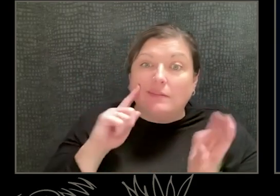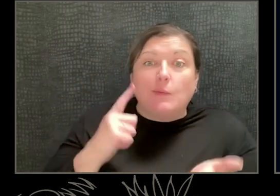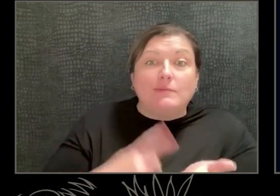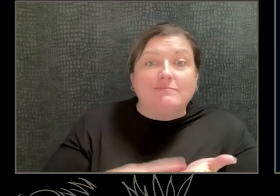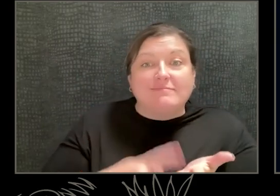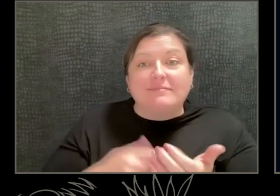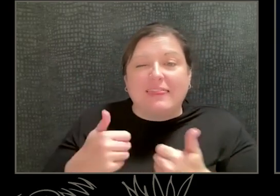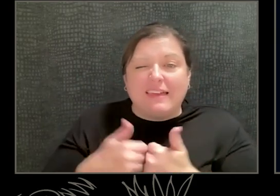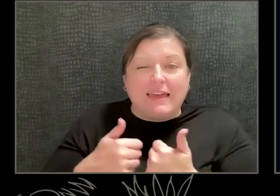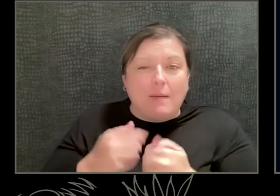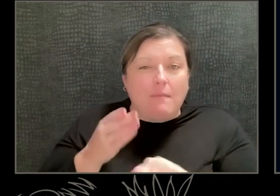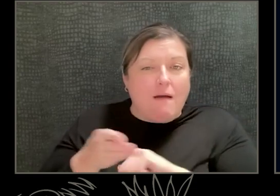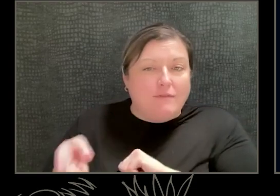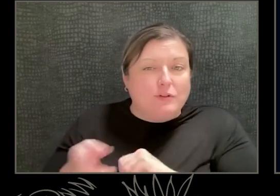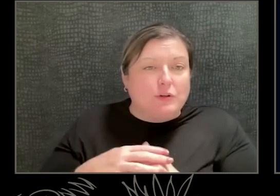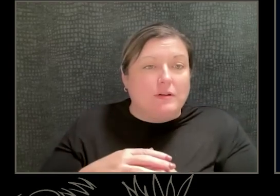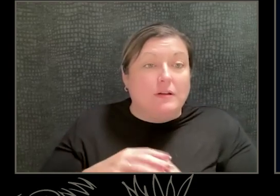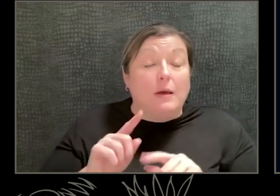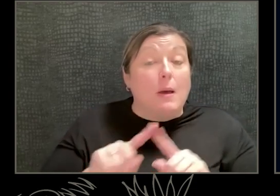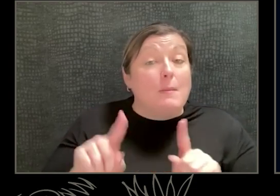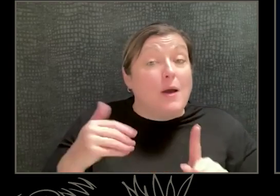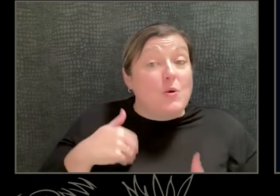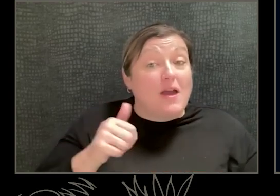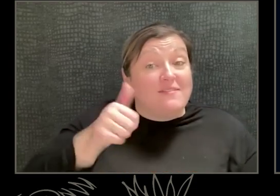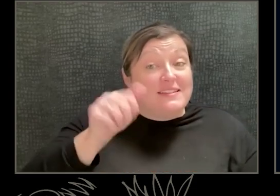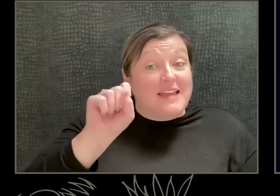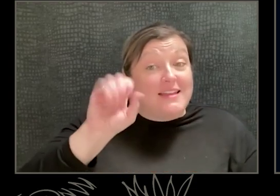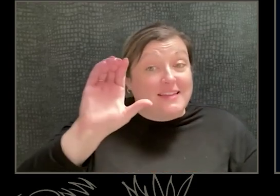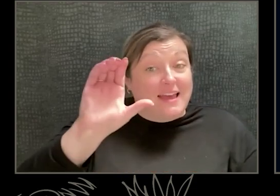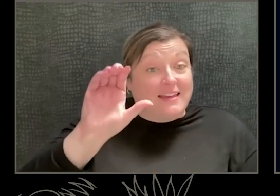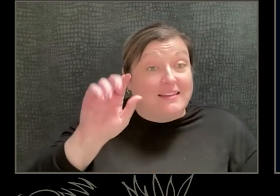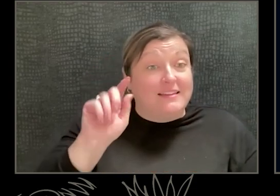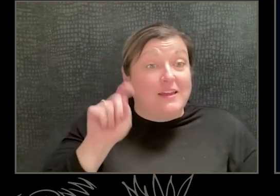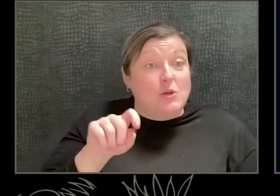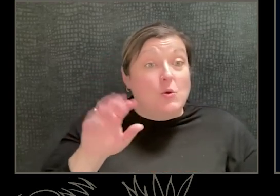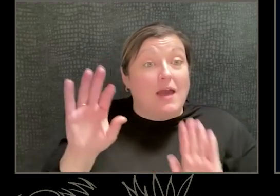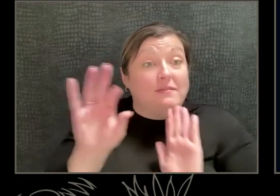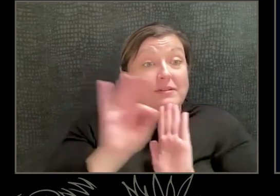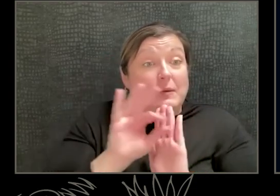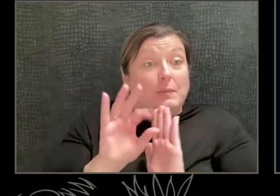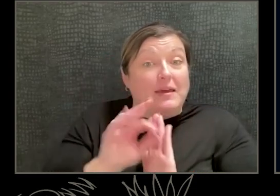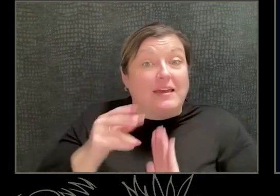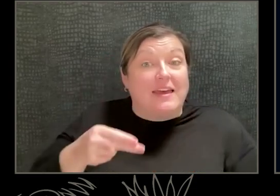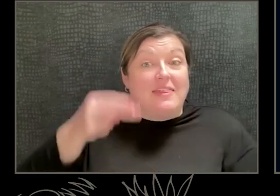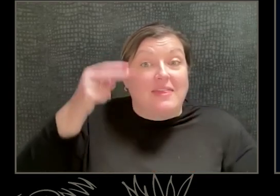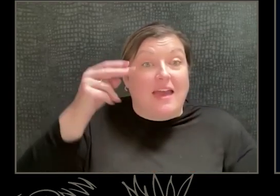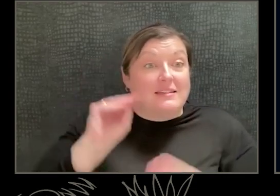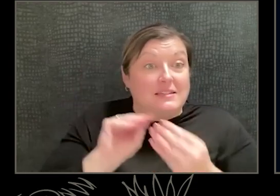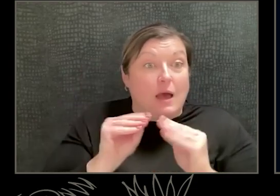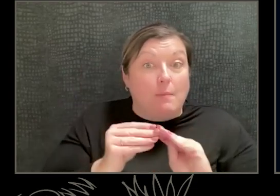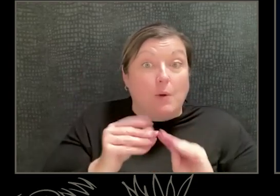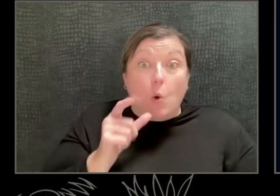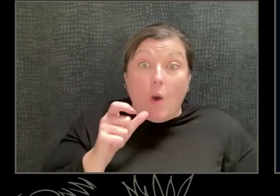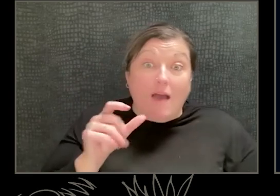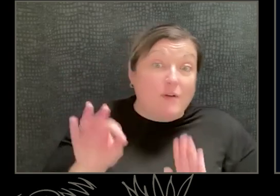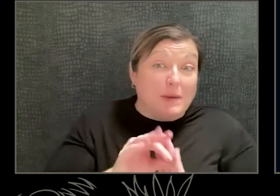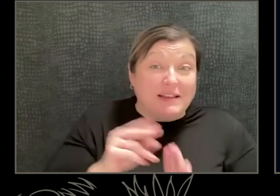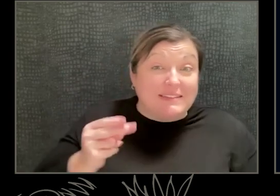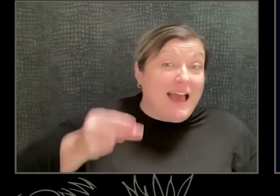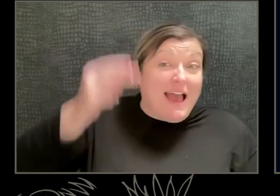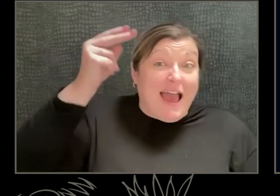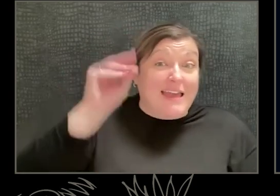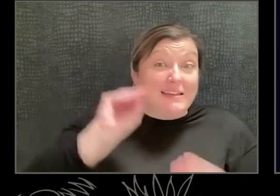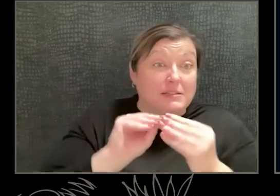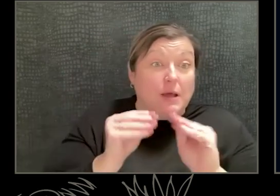game. But you have 10 seconds and you have to pick the highest number. Whoever picks the highest number wins, but you can only